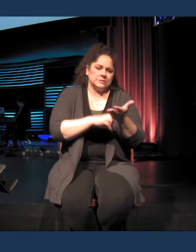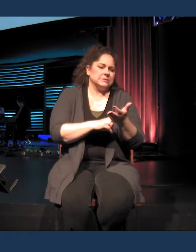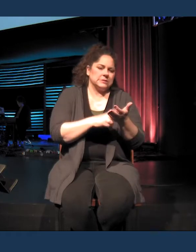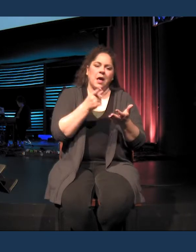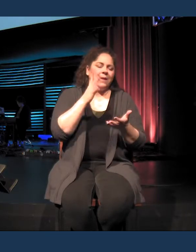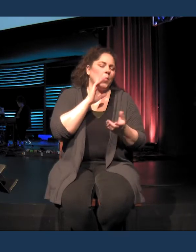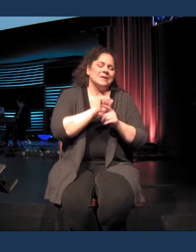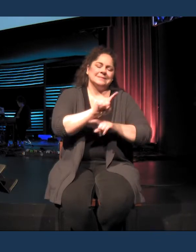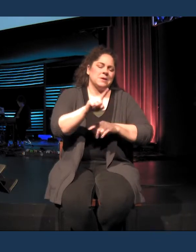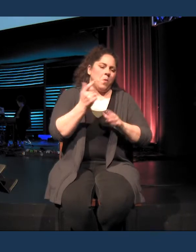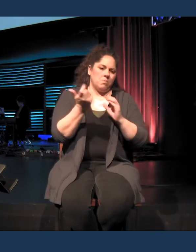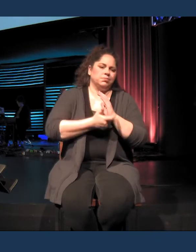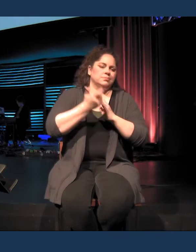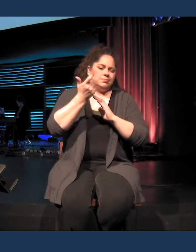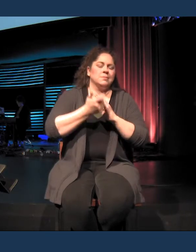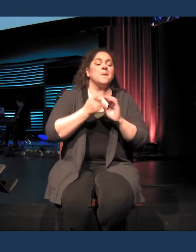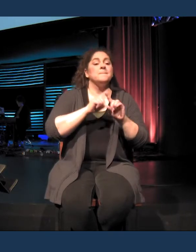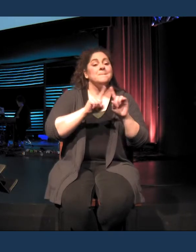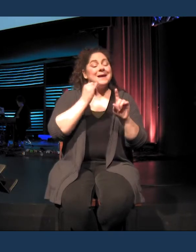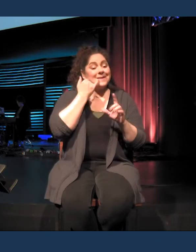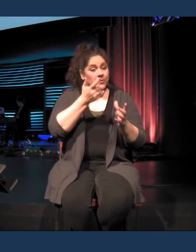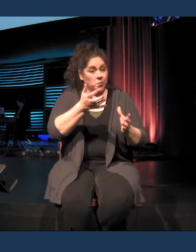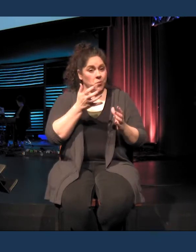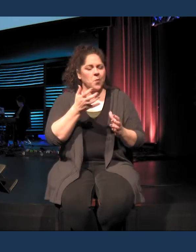days of prayer. But if you want to,